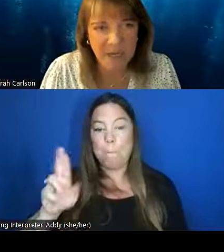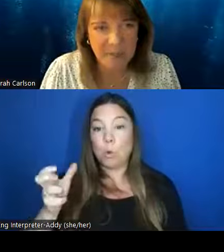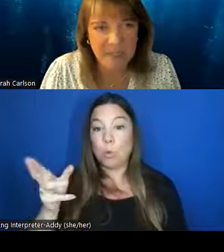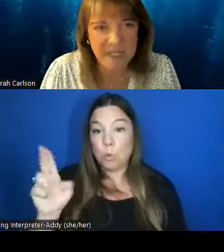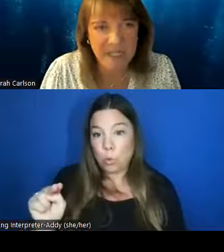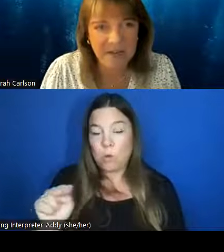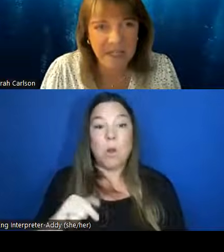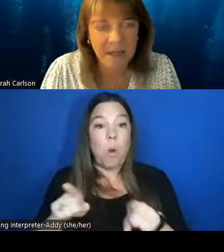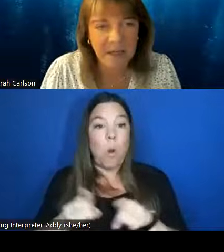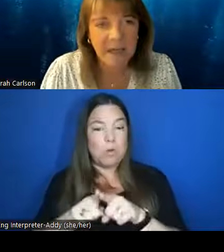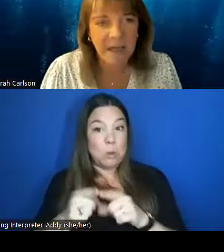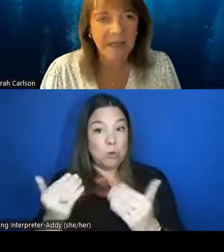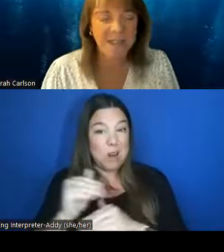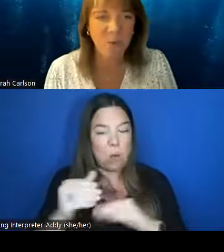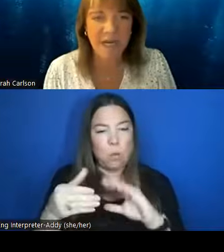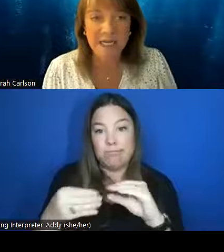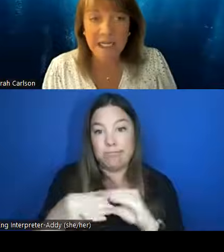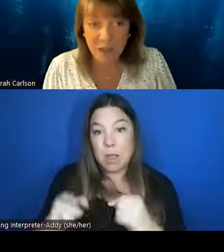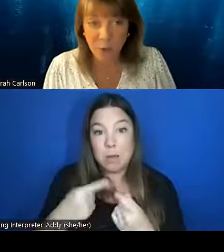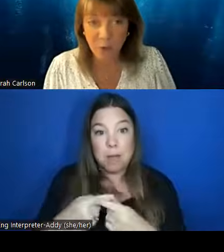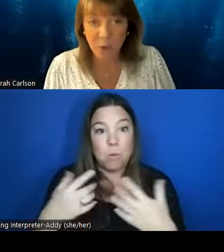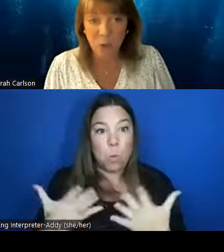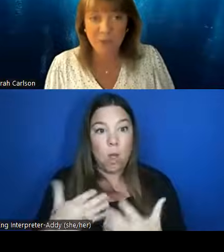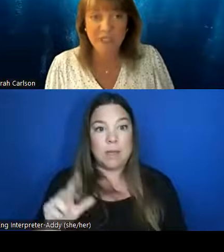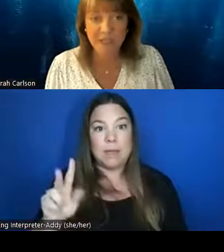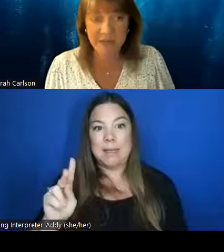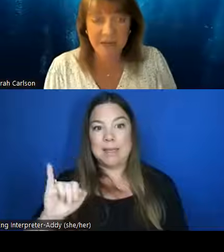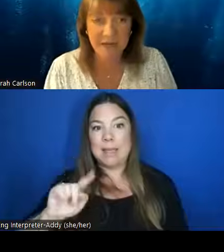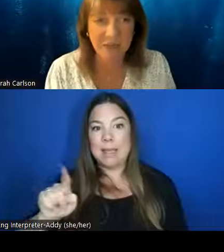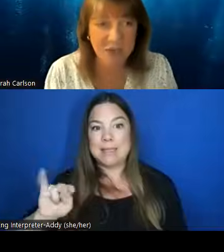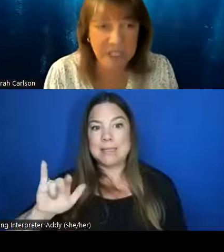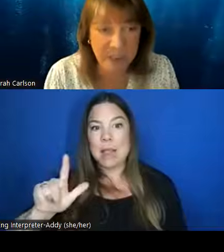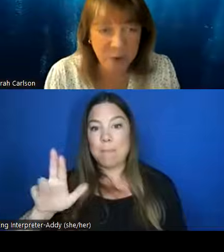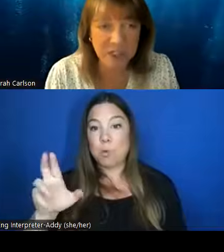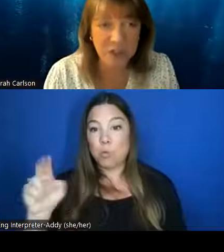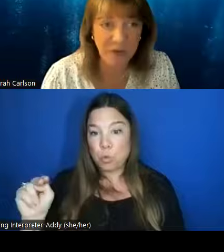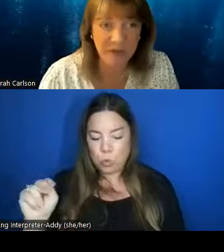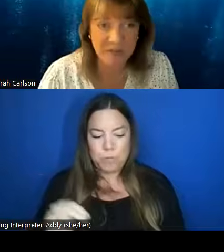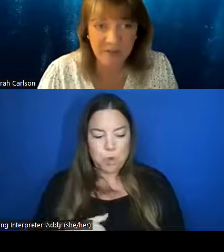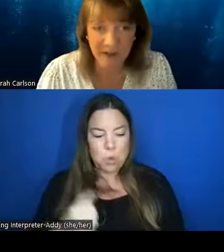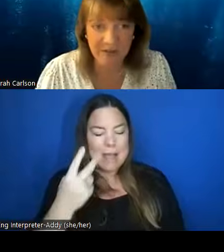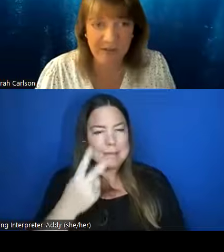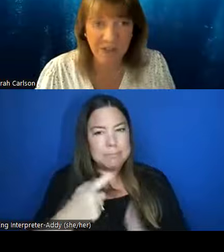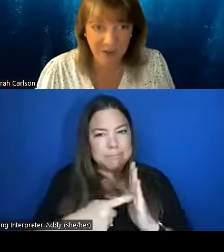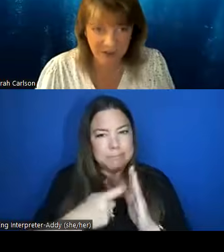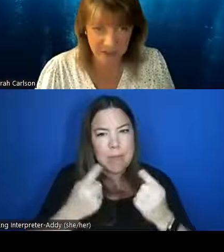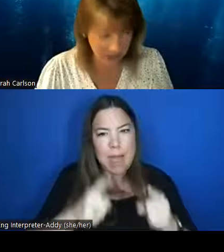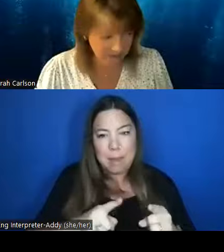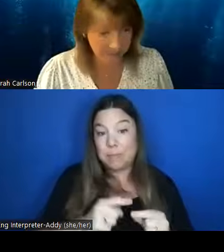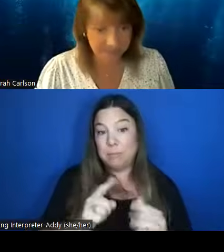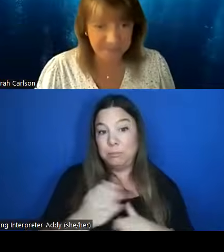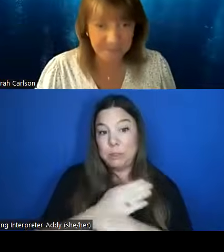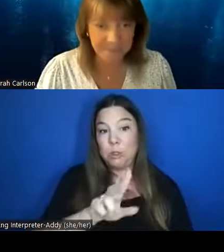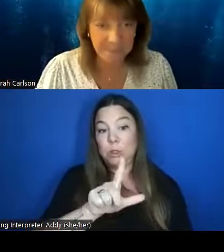about this evening is the one at Kizilburun, which was excavated, as you see, between 2005 and